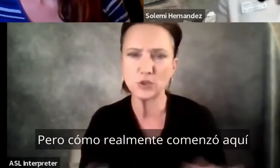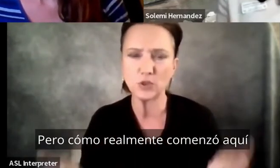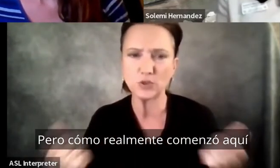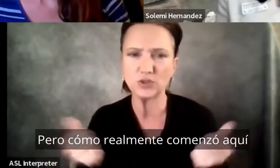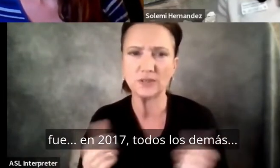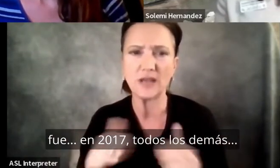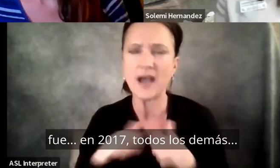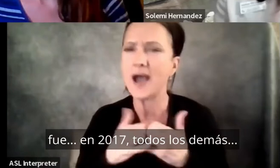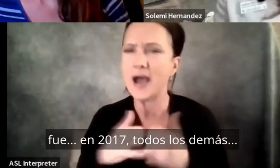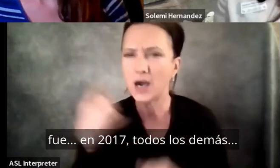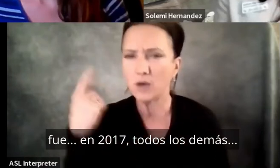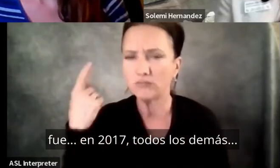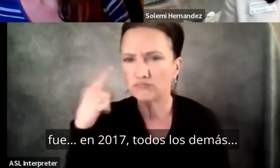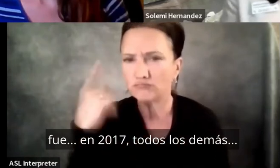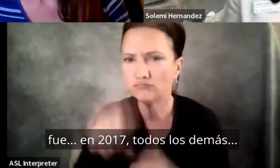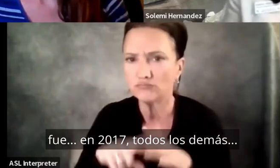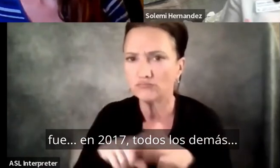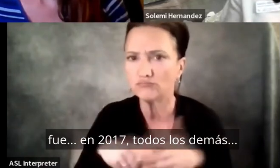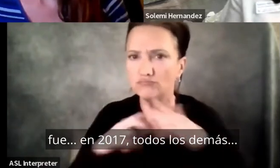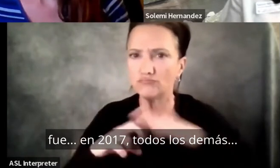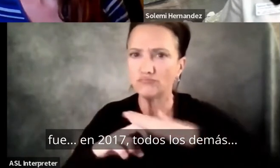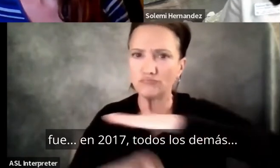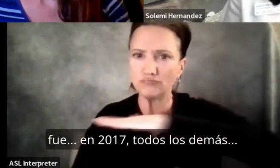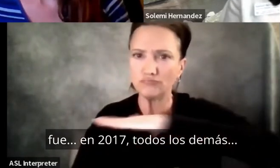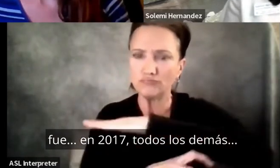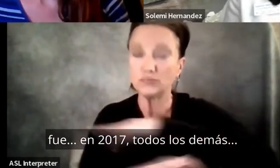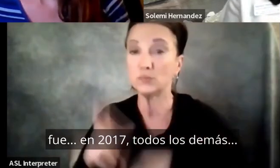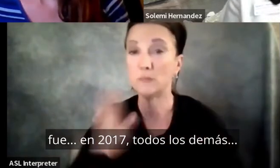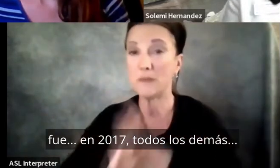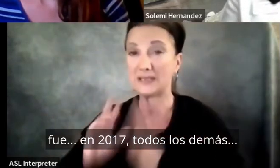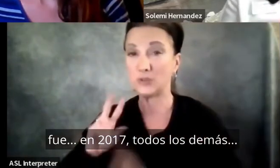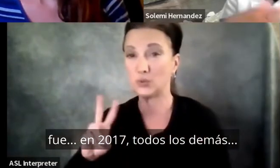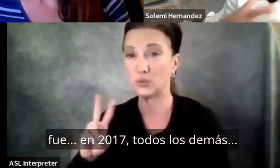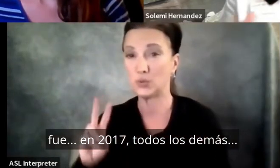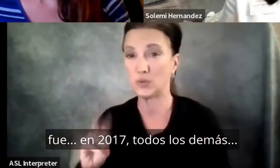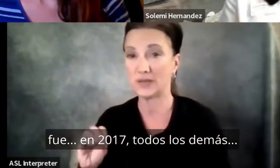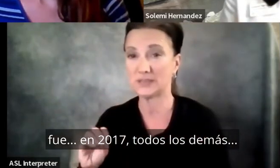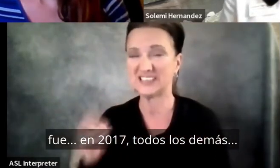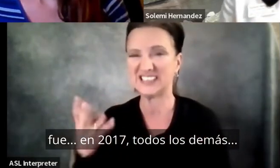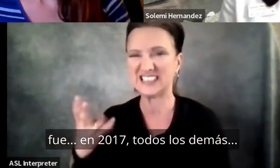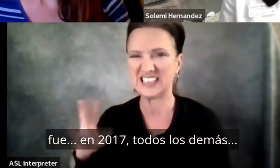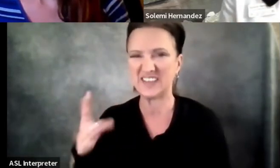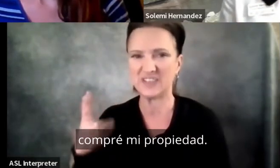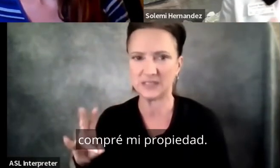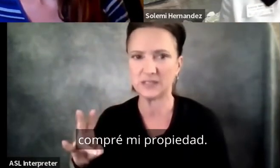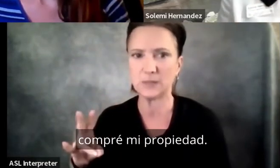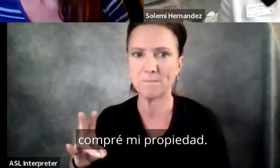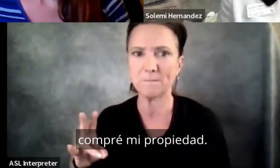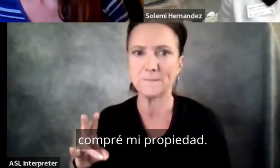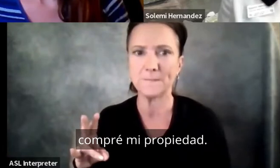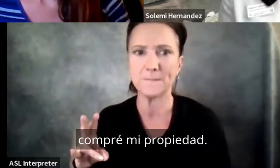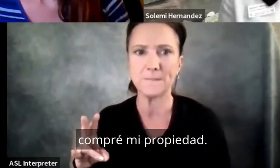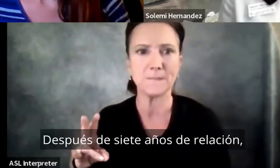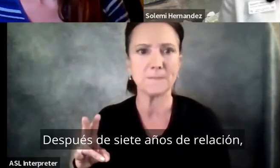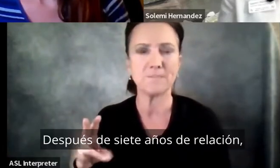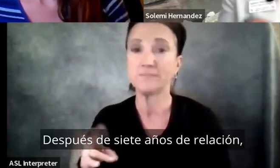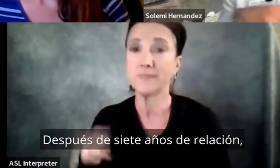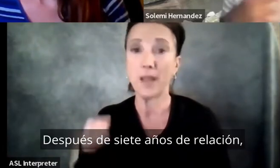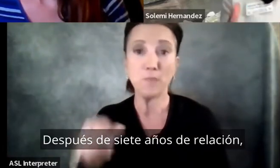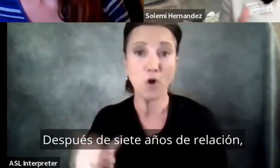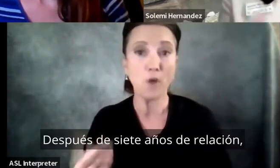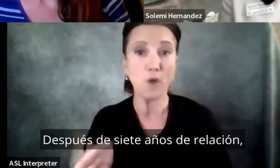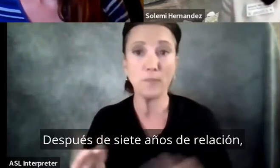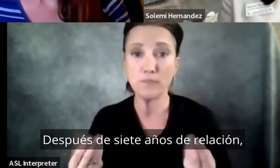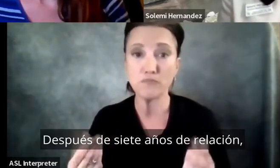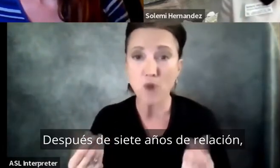started in here, it was, you know, in 2017, you know, as everybody else, you know, I bought my properties. You